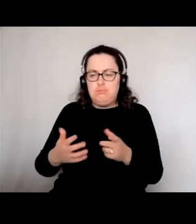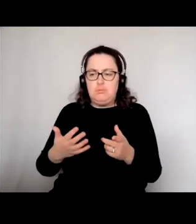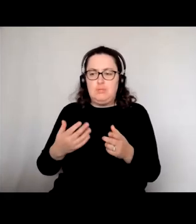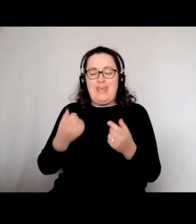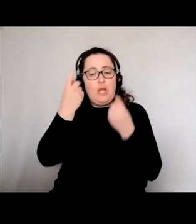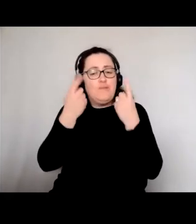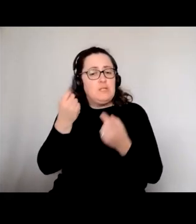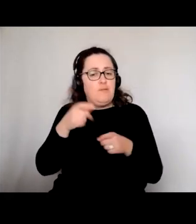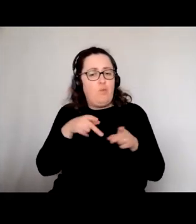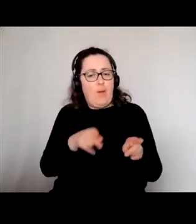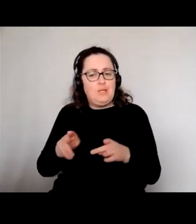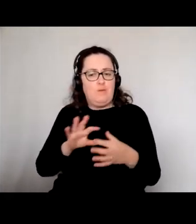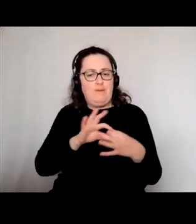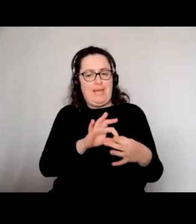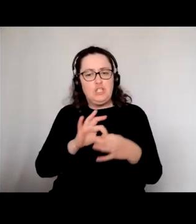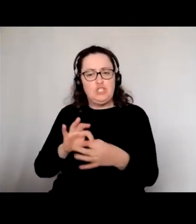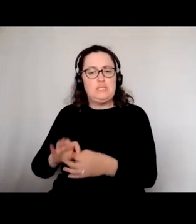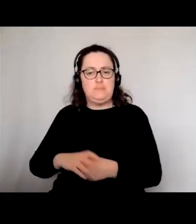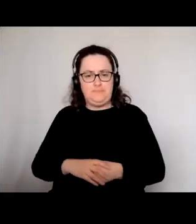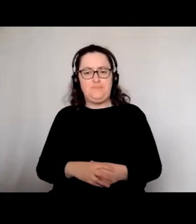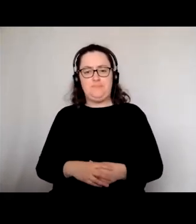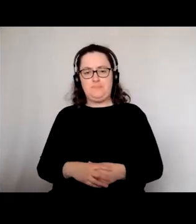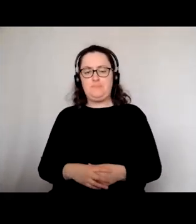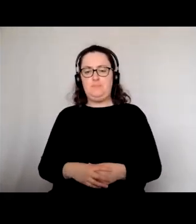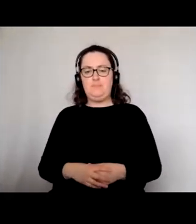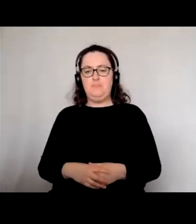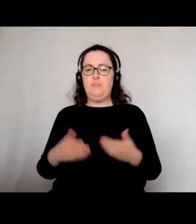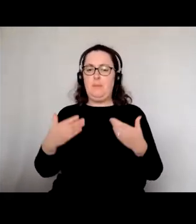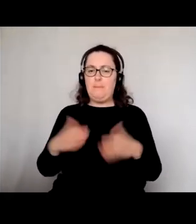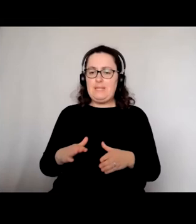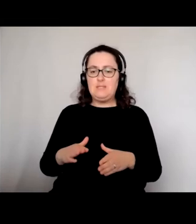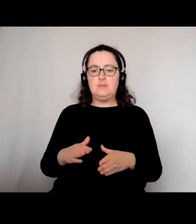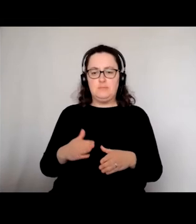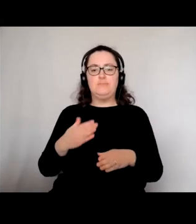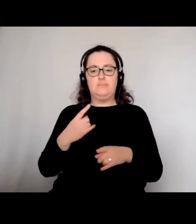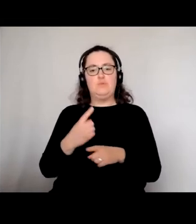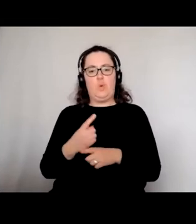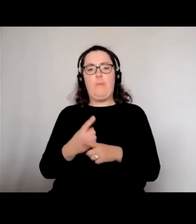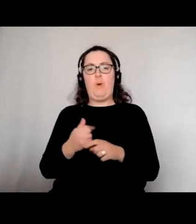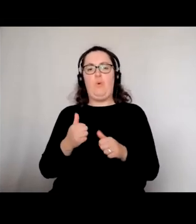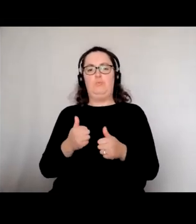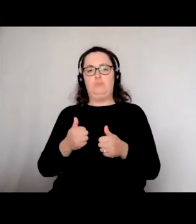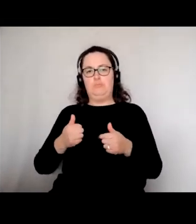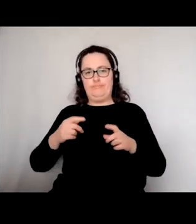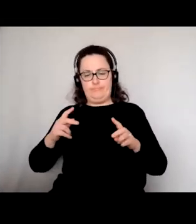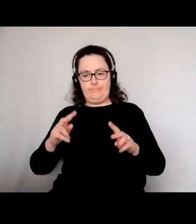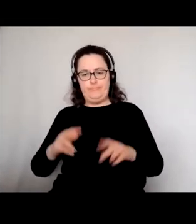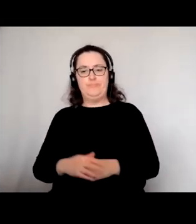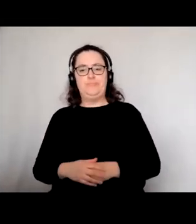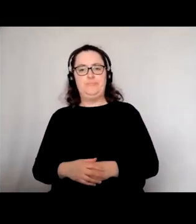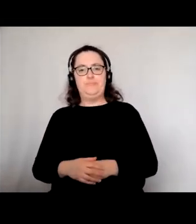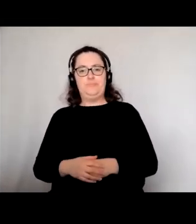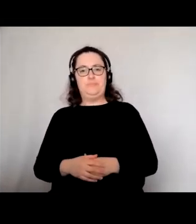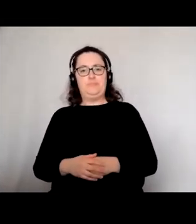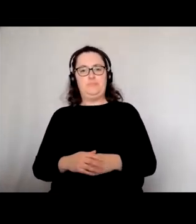and interventions. And, you know, we talk about disability, the incredibly unique, positive, you know, way of looking at the world in a different way,